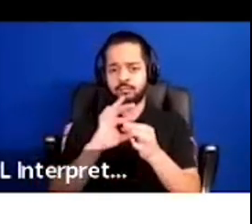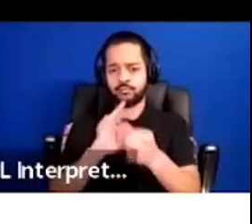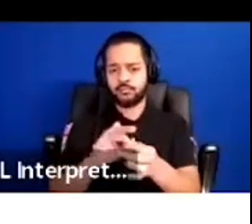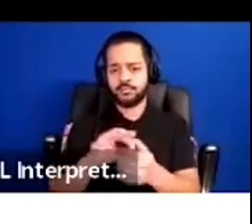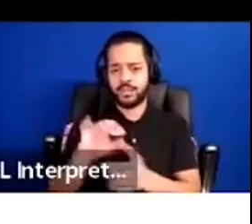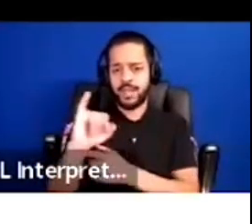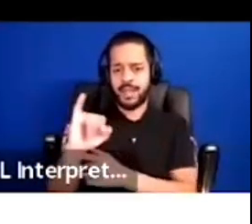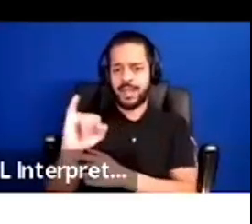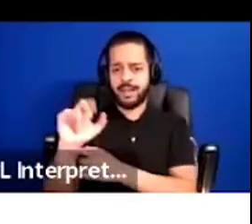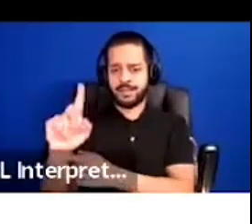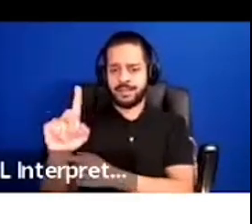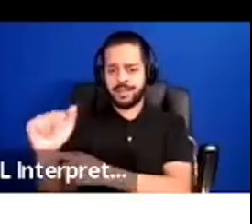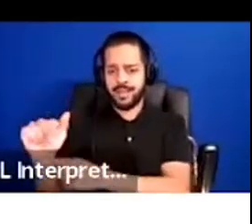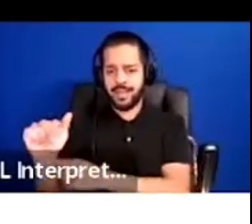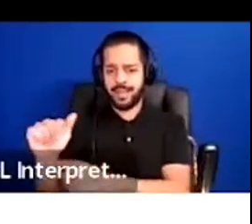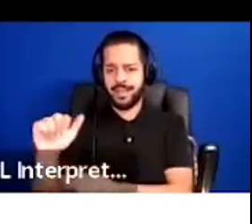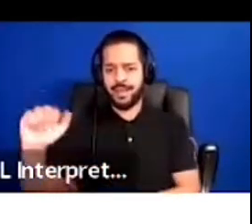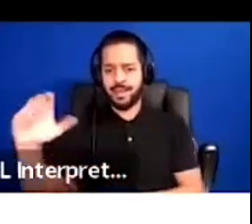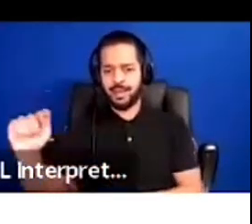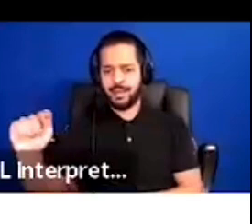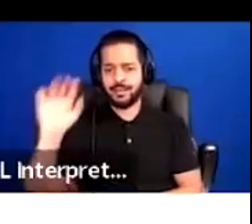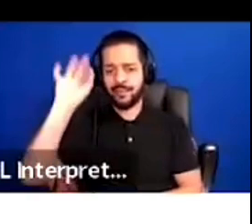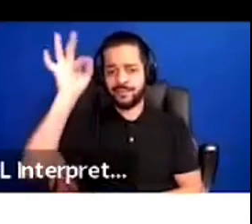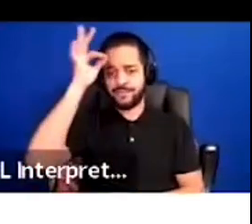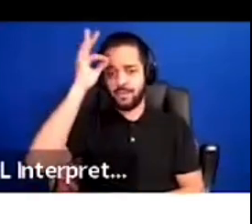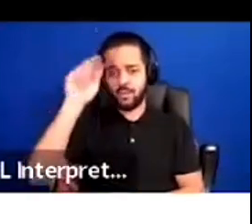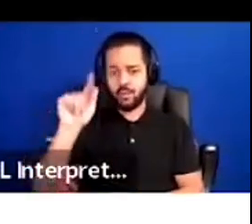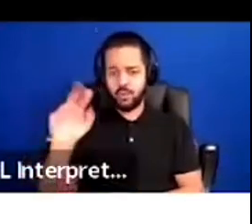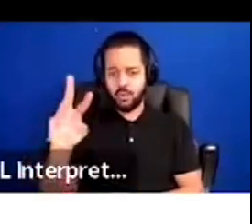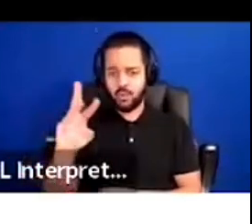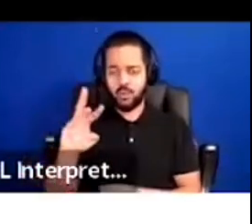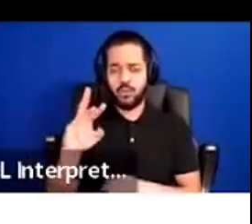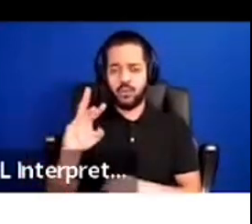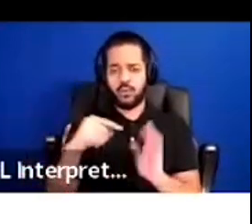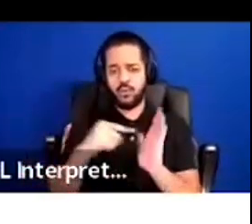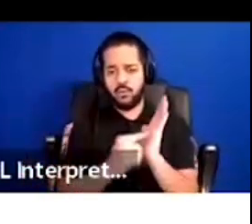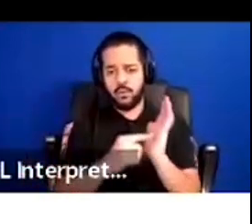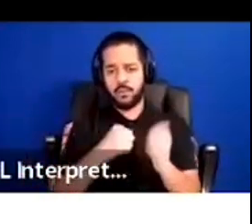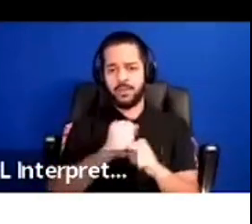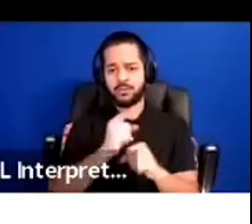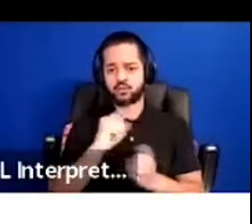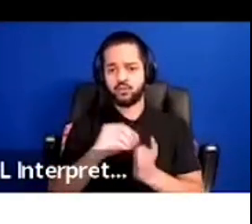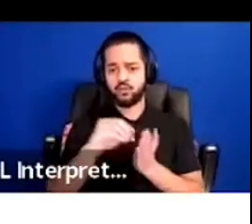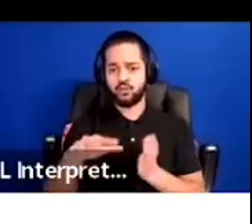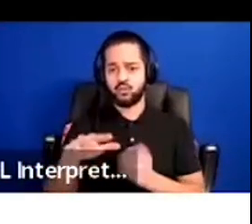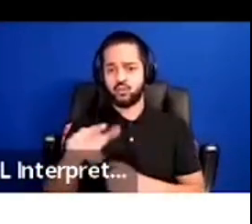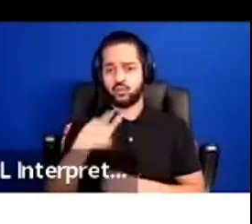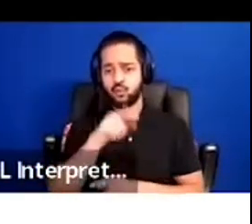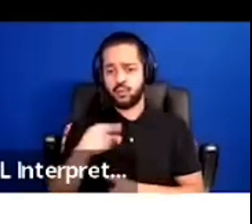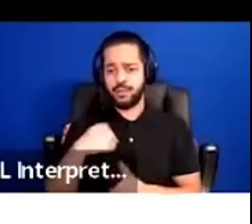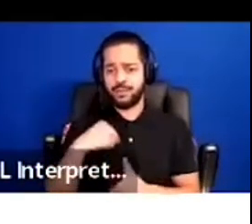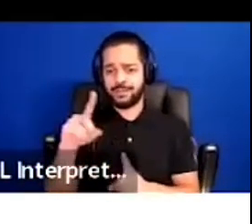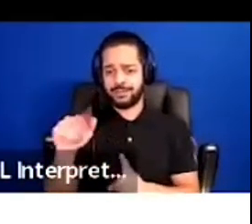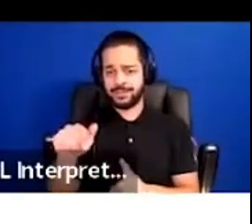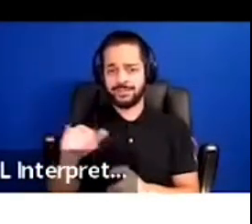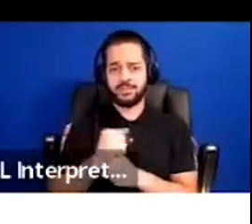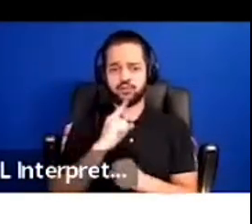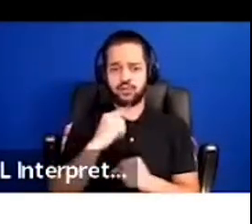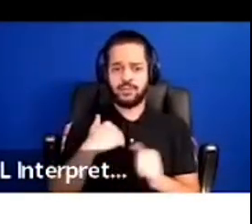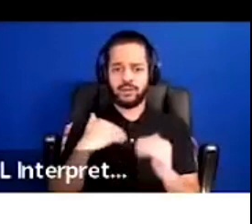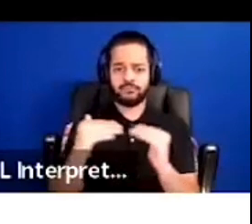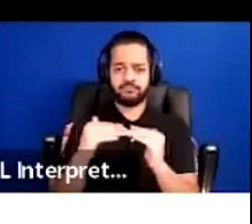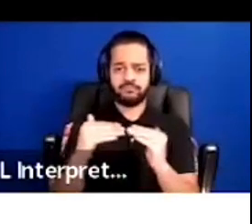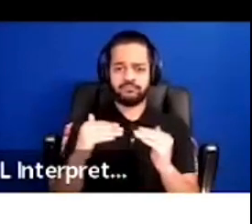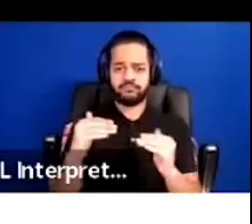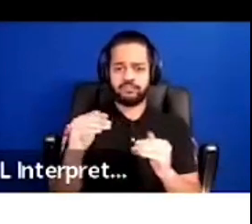Disabilities Education Act, the federal law that ensures students with disabilities receive a free and appropriate public education, or